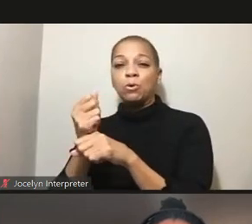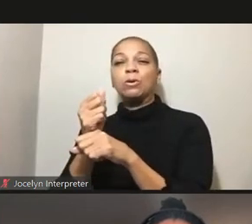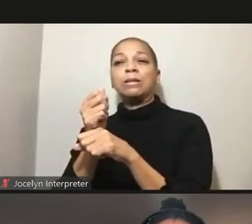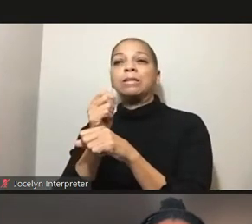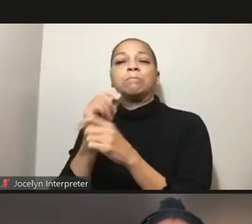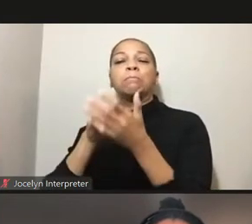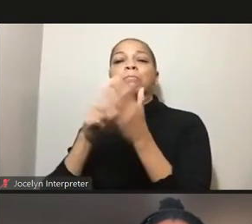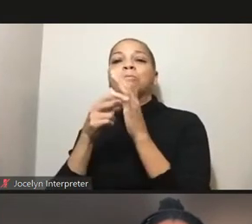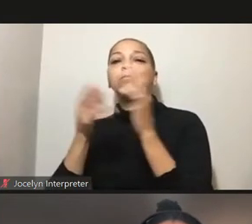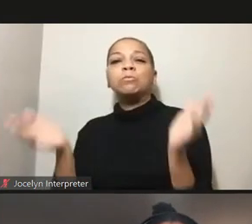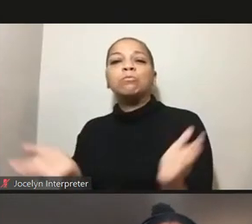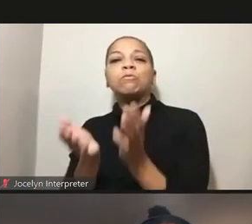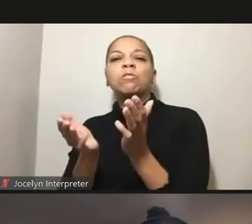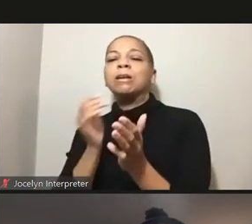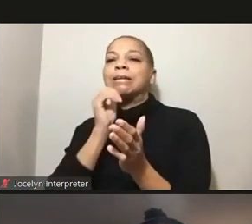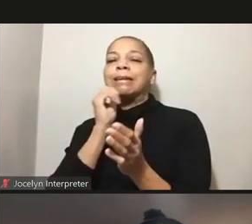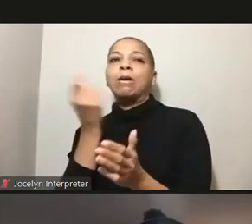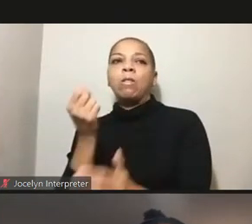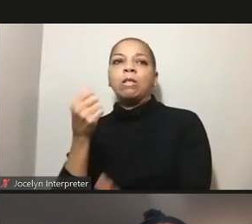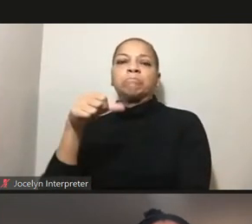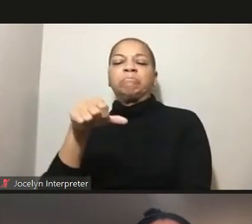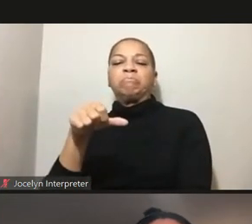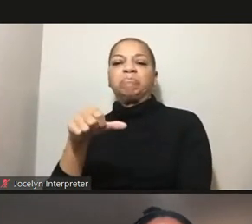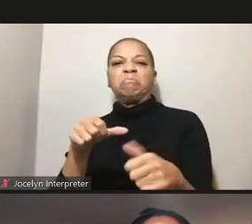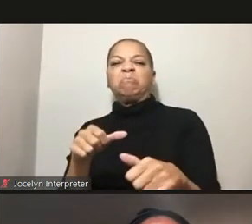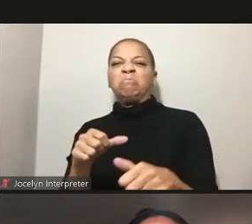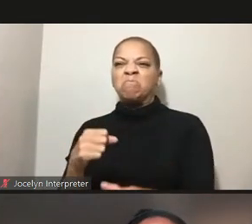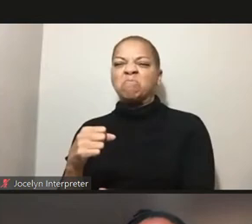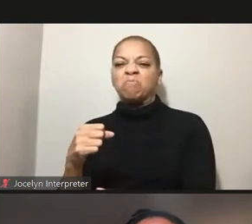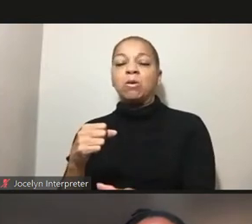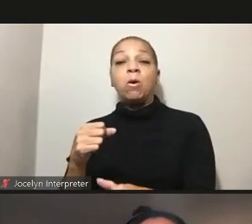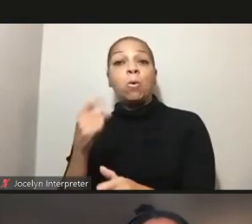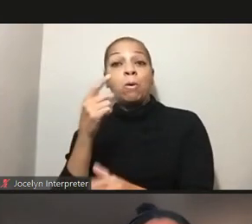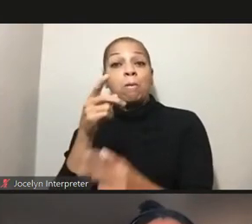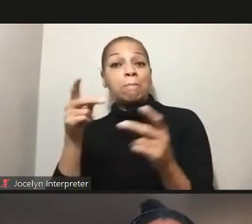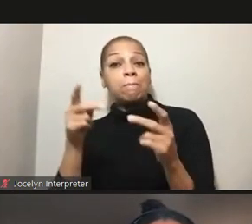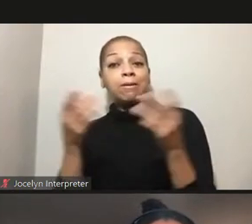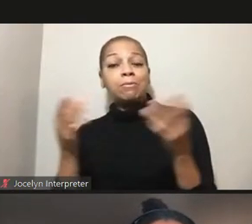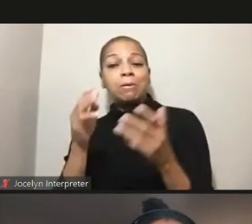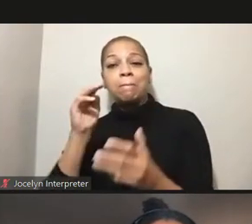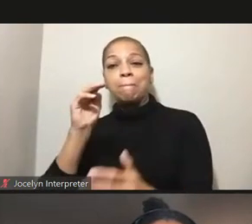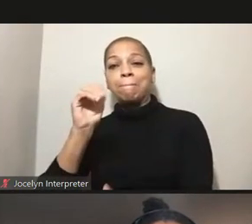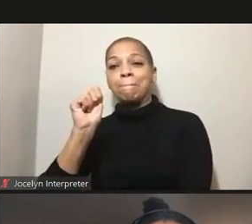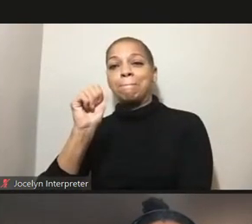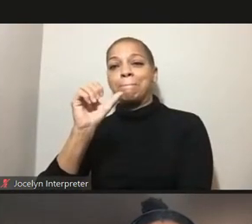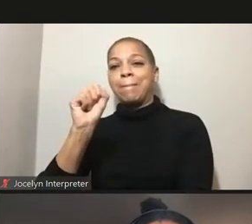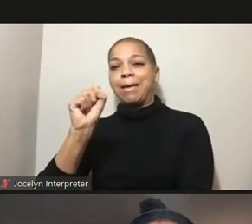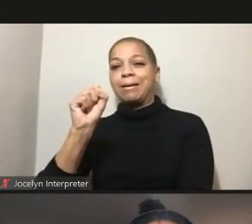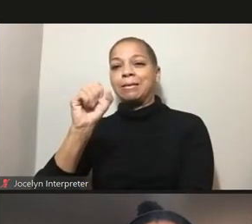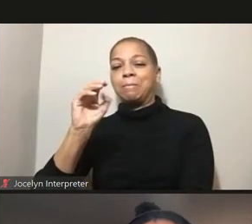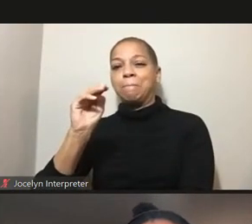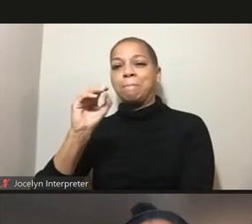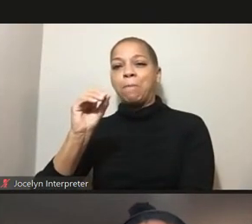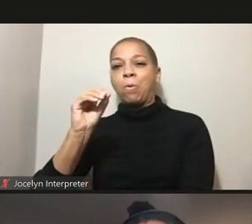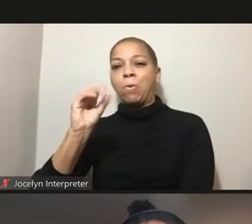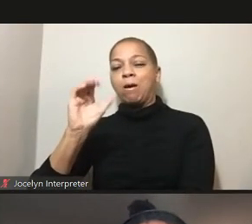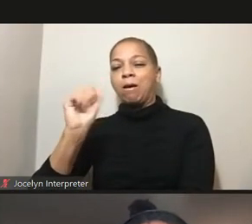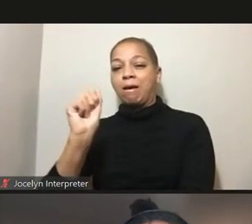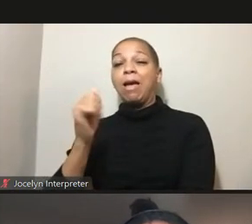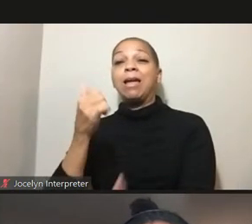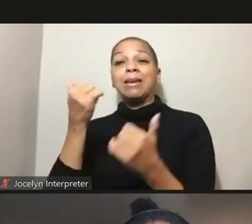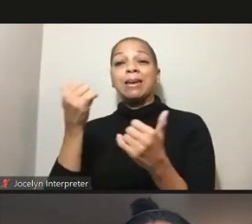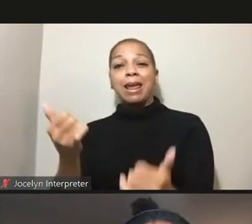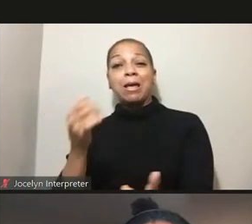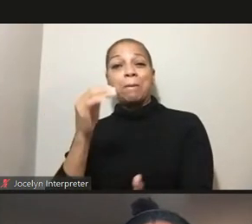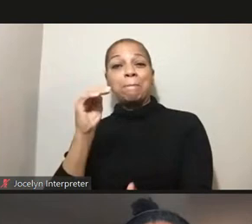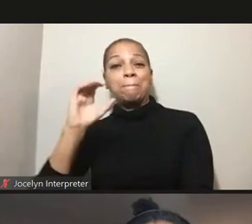merely provoke. One such place is MASS MoCA," end quote. I'm now delighted to turn over the mic